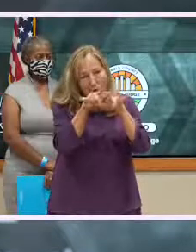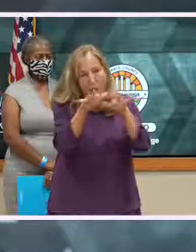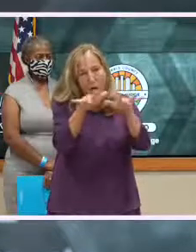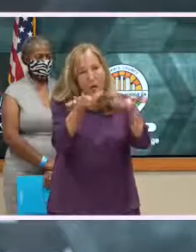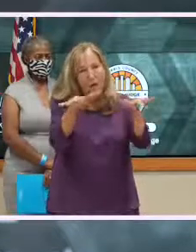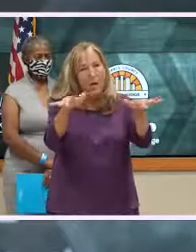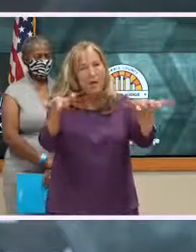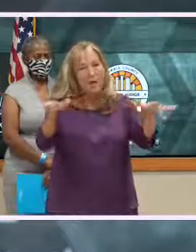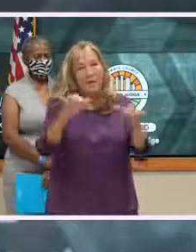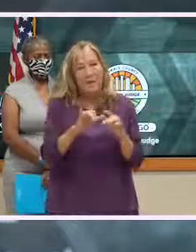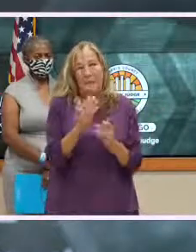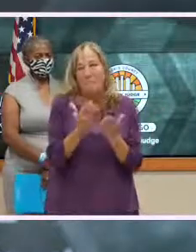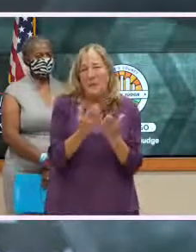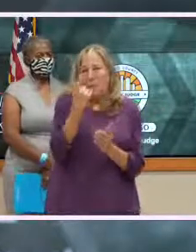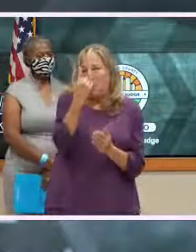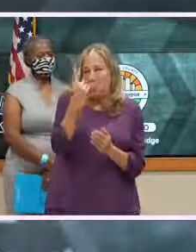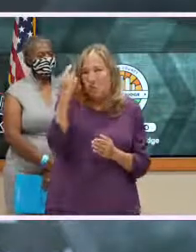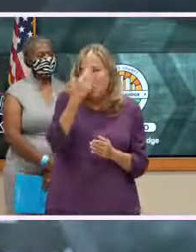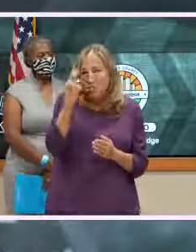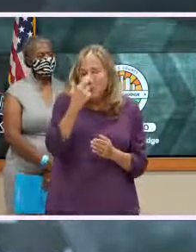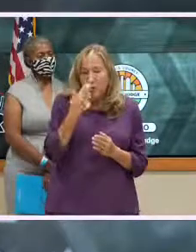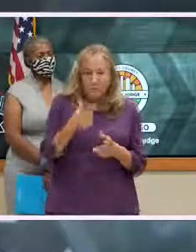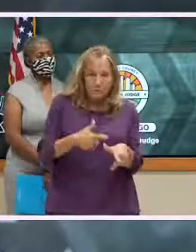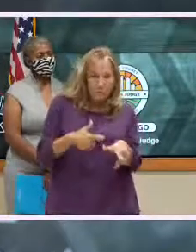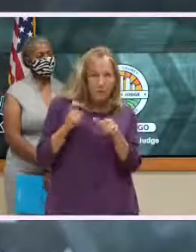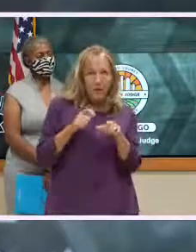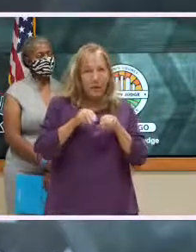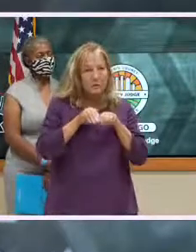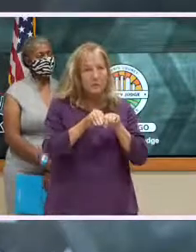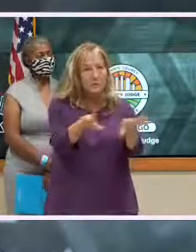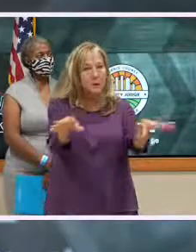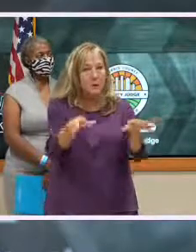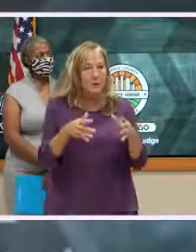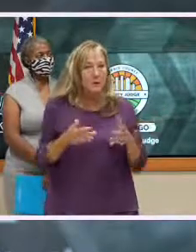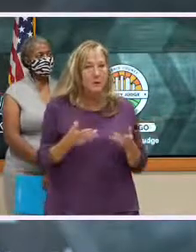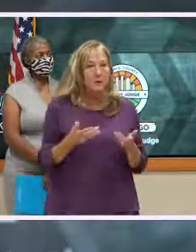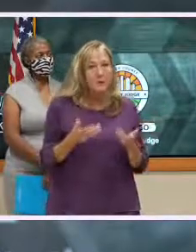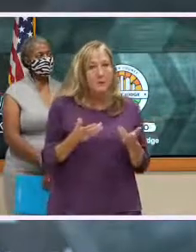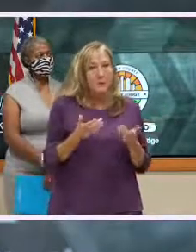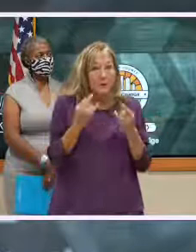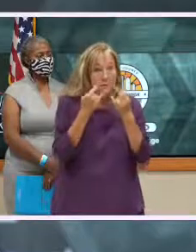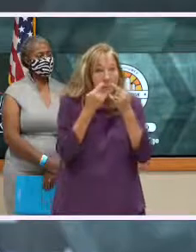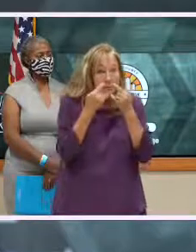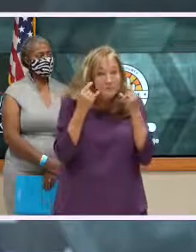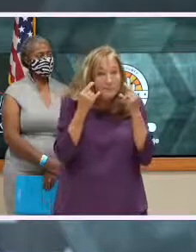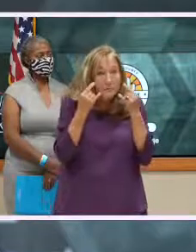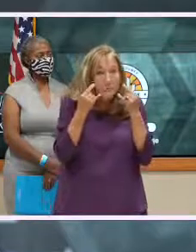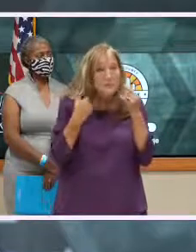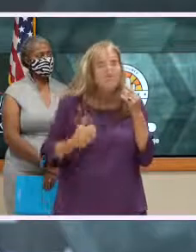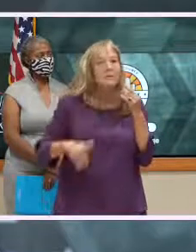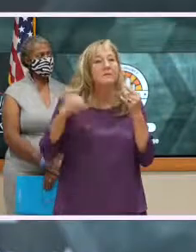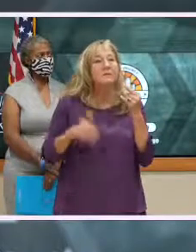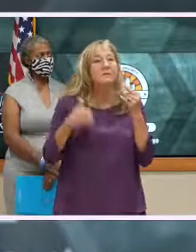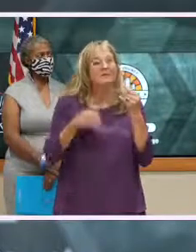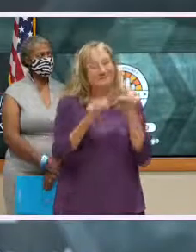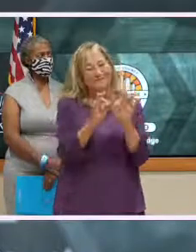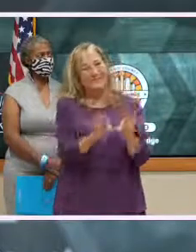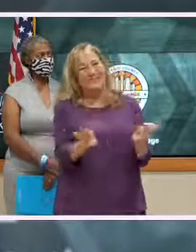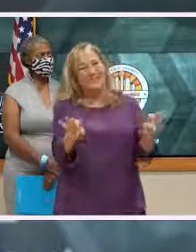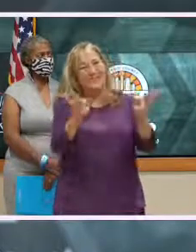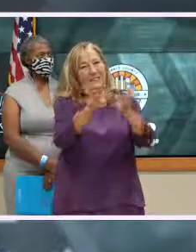with the basis of transmission. So knowing that makes wearing masks all the more important if